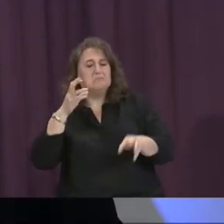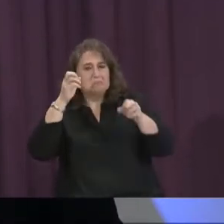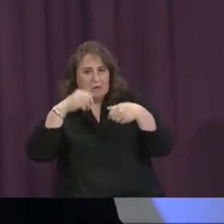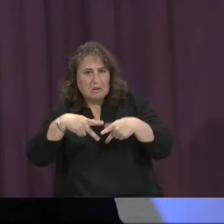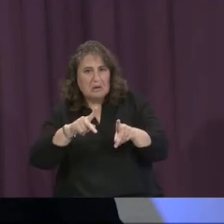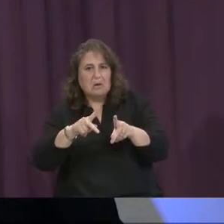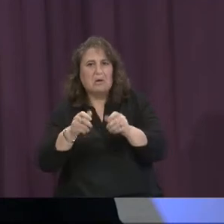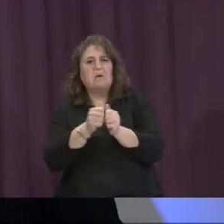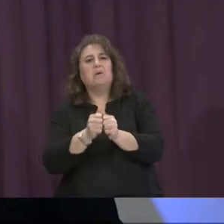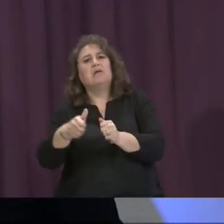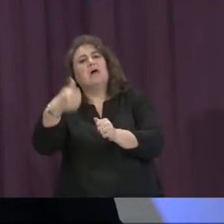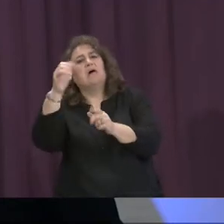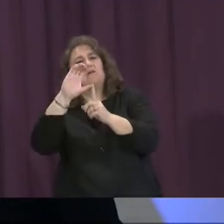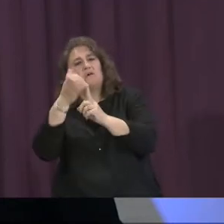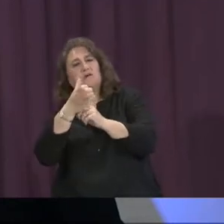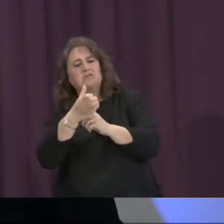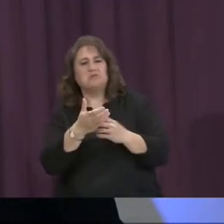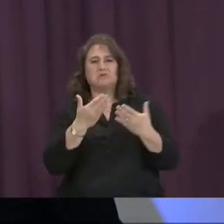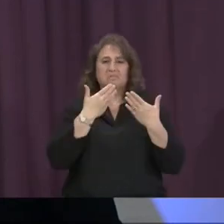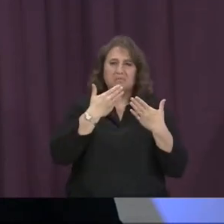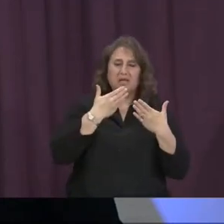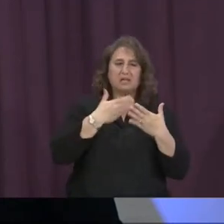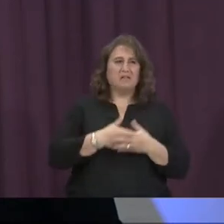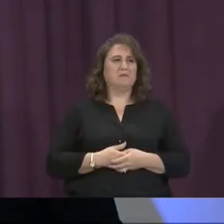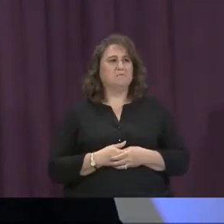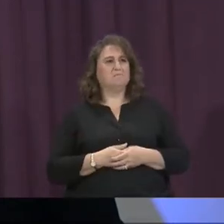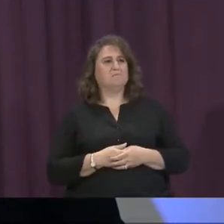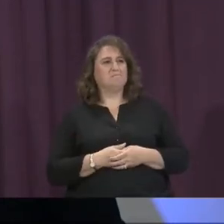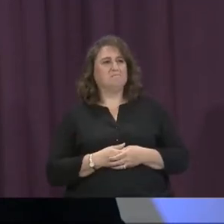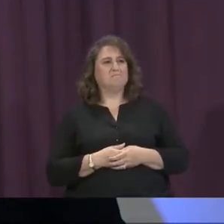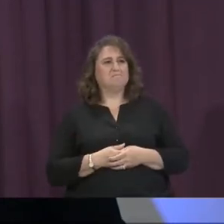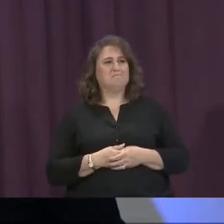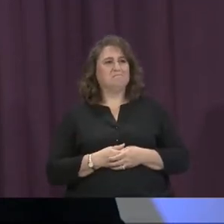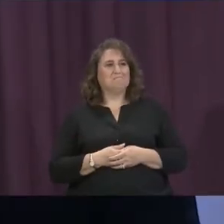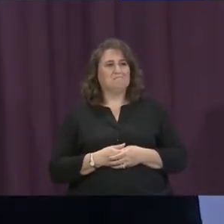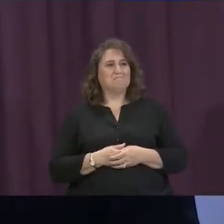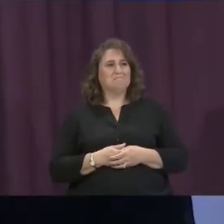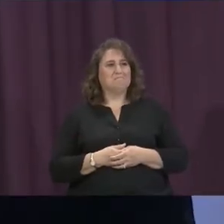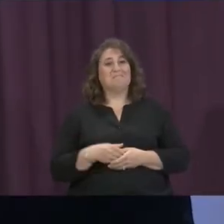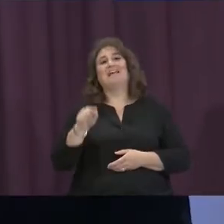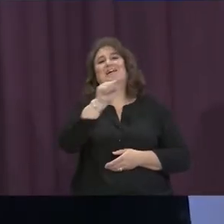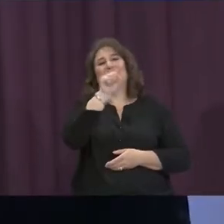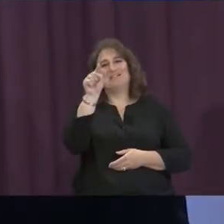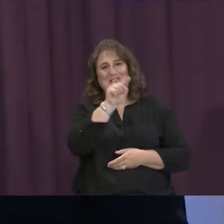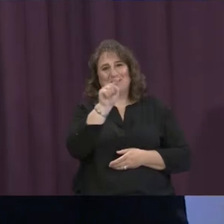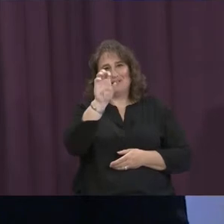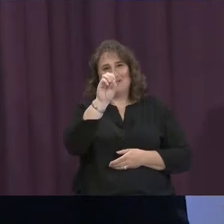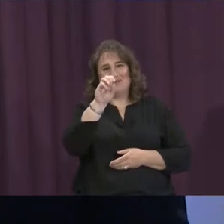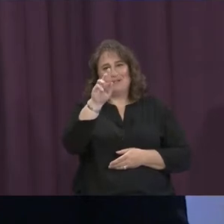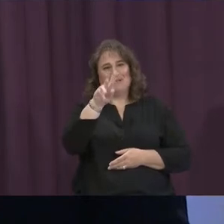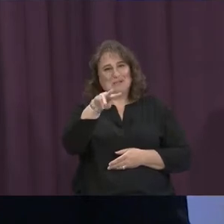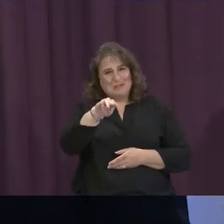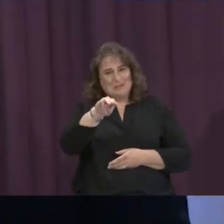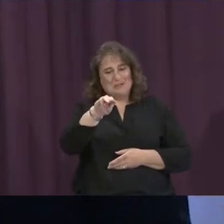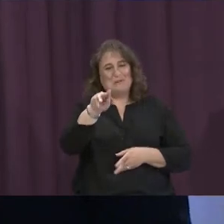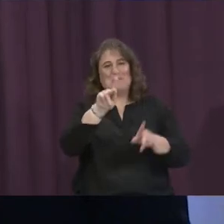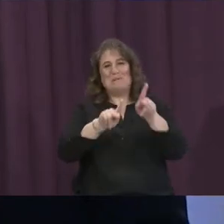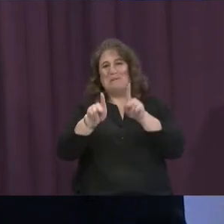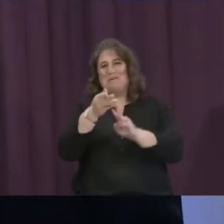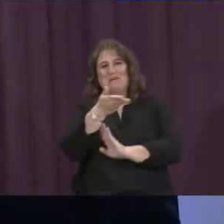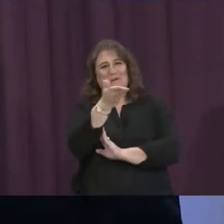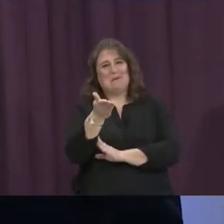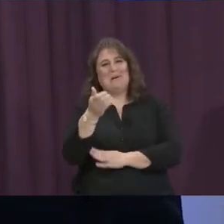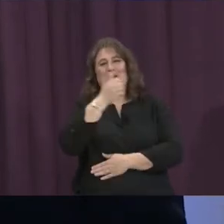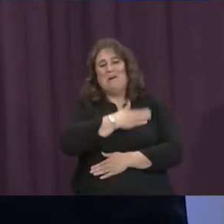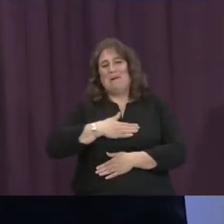So, yeah. Thank you, Trent. Oh, you're welcome. So, Zoom participants, I challenge you to write in the chat,